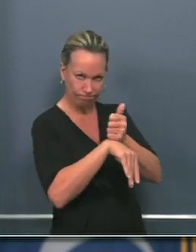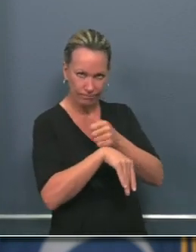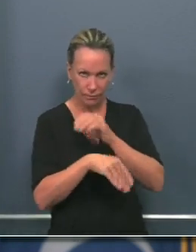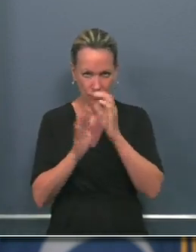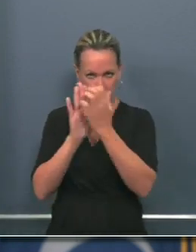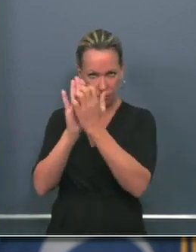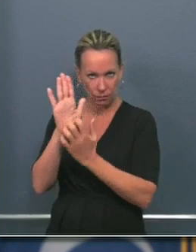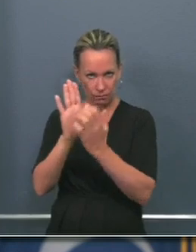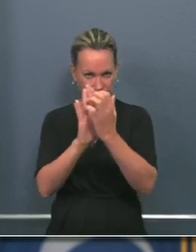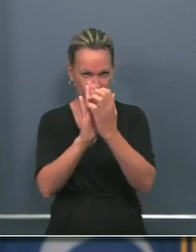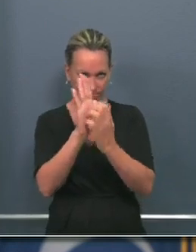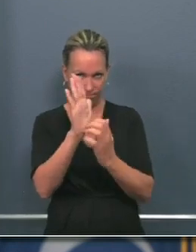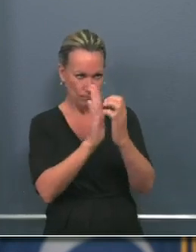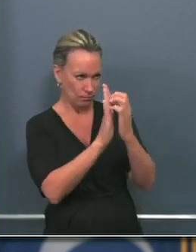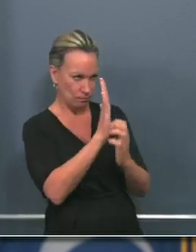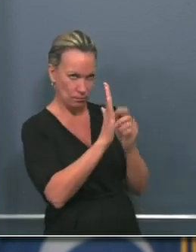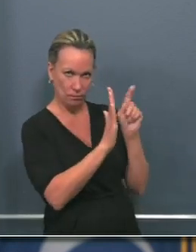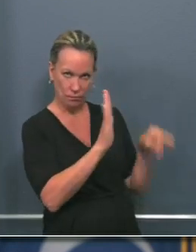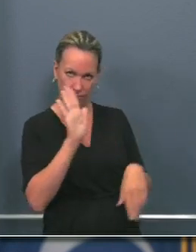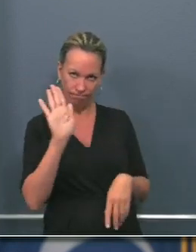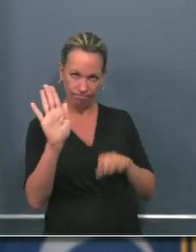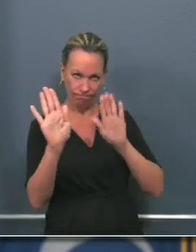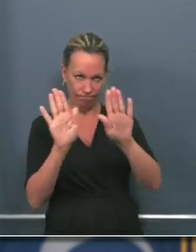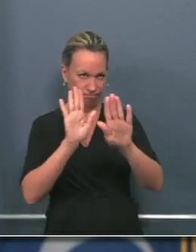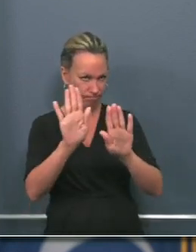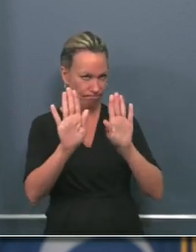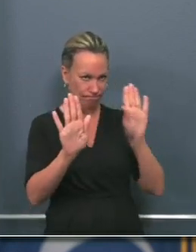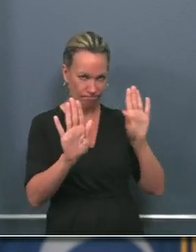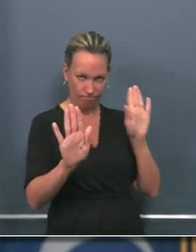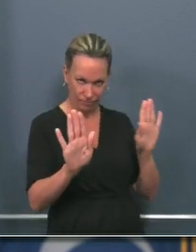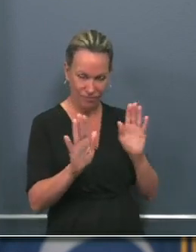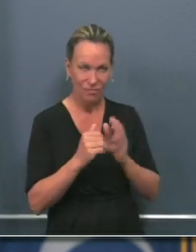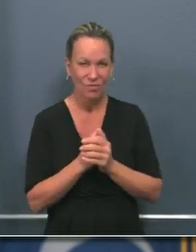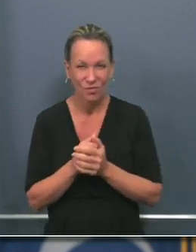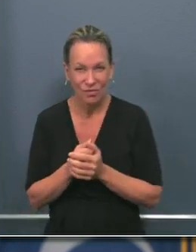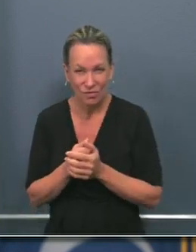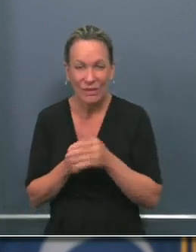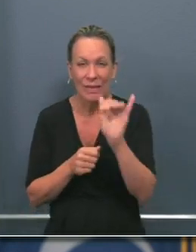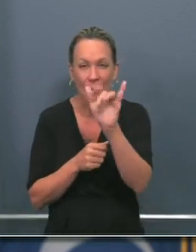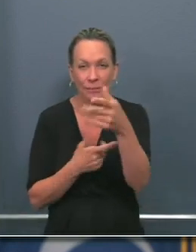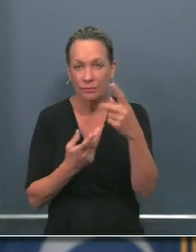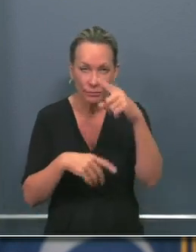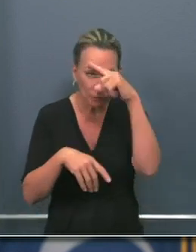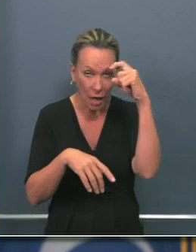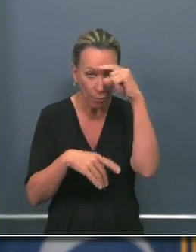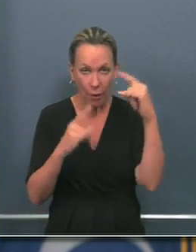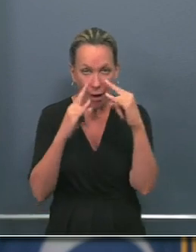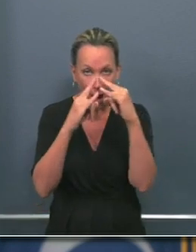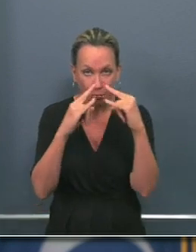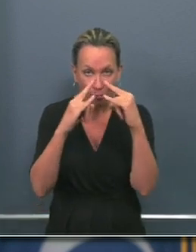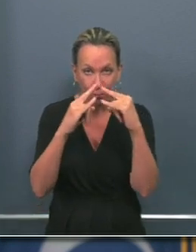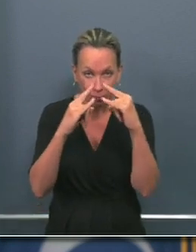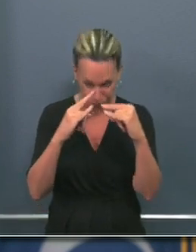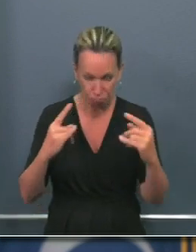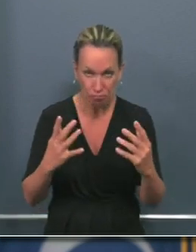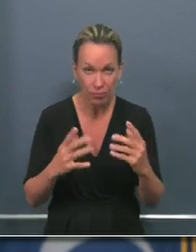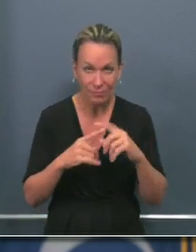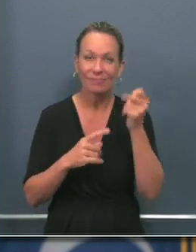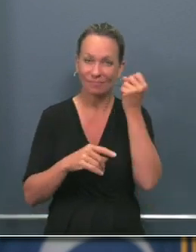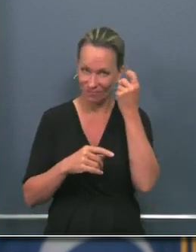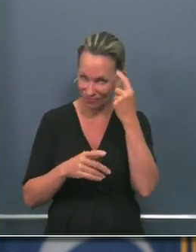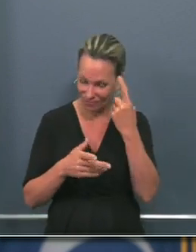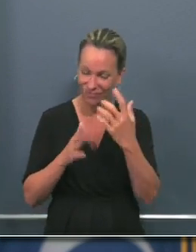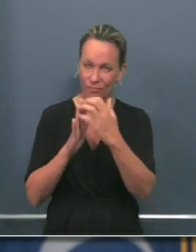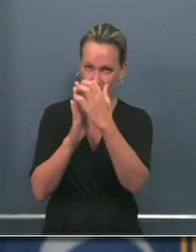out further guidelines tomorrow as it relates to summer camps, a little bit more specificity related to child care facilities, as it relates to